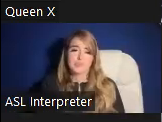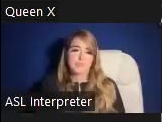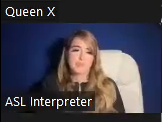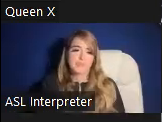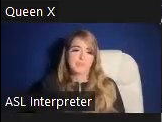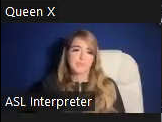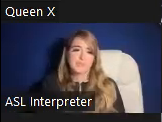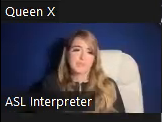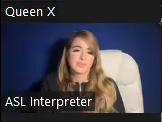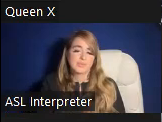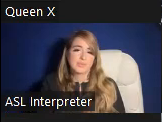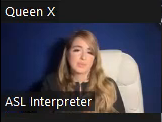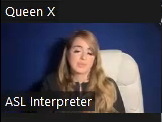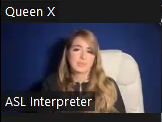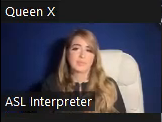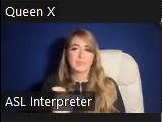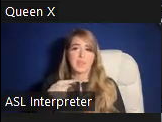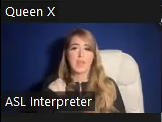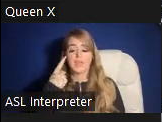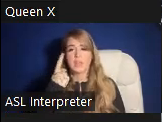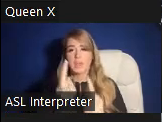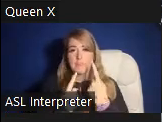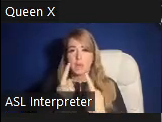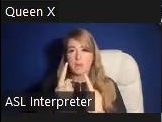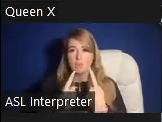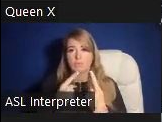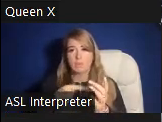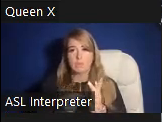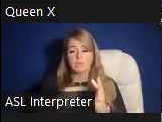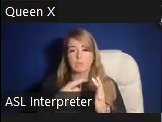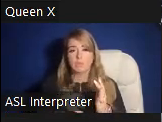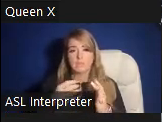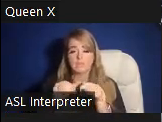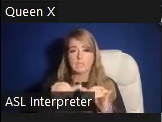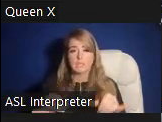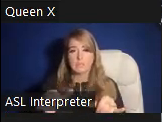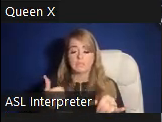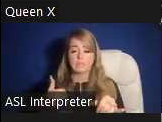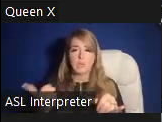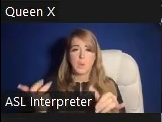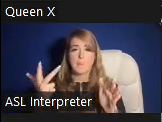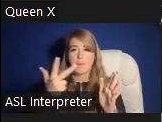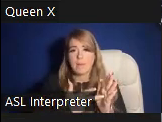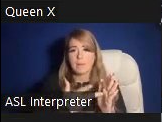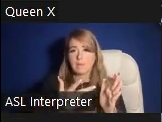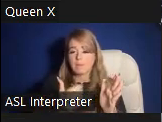When I think about the grievance system, I just kind of go back on it. Sorry, my apologies. This is